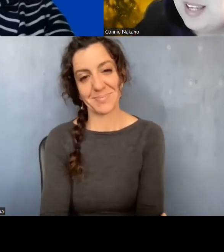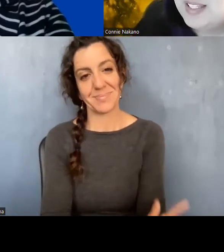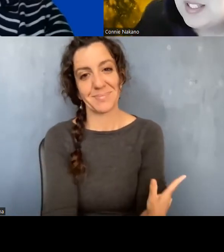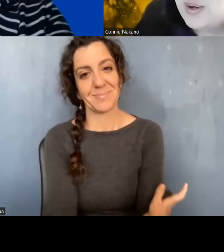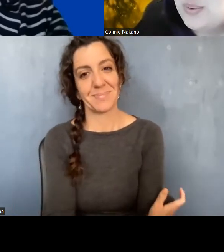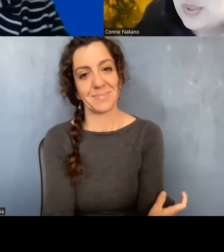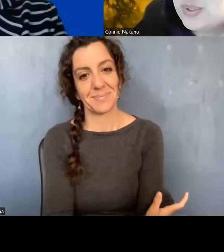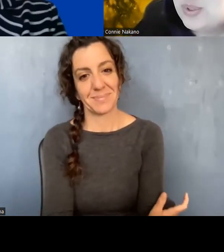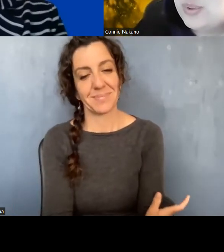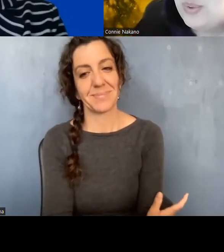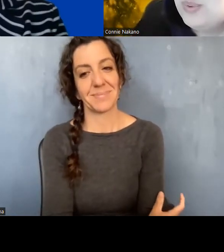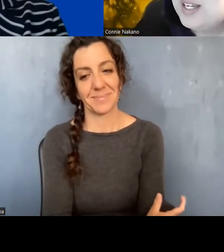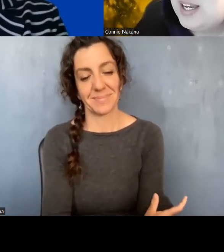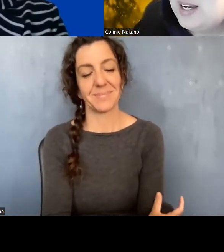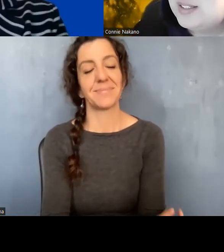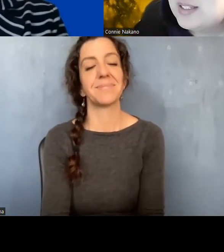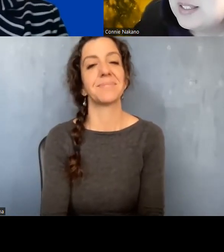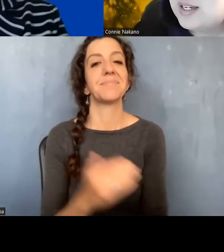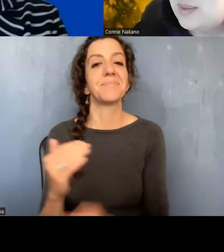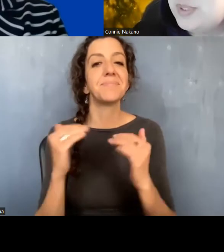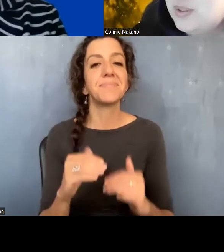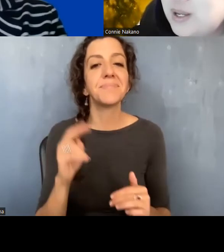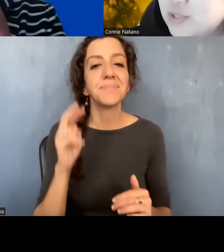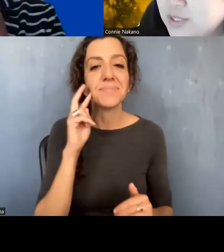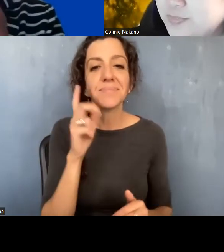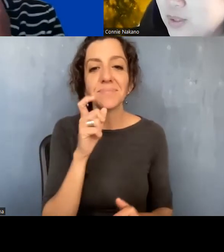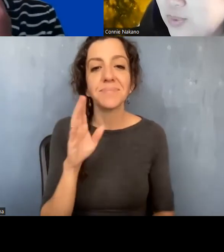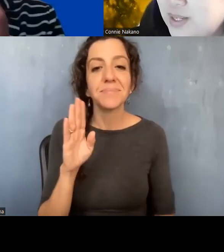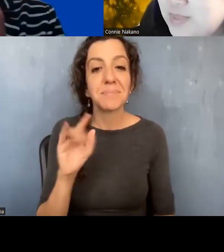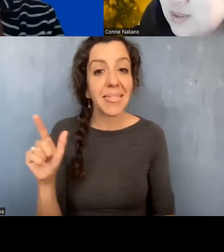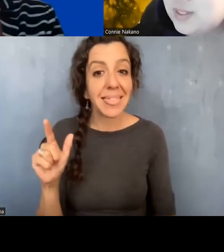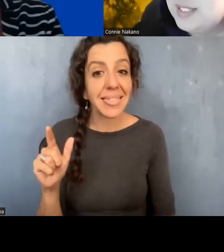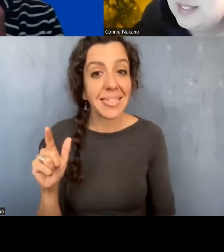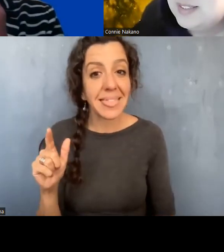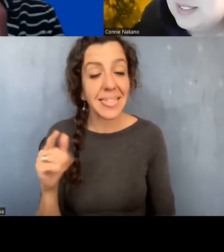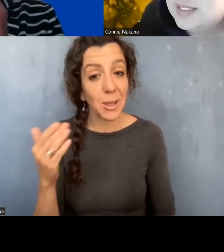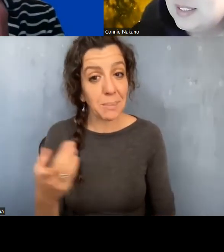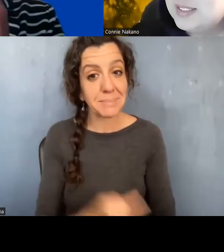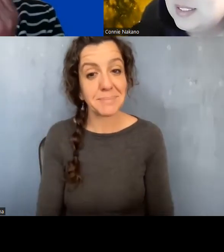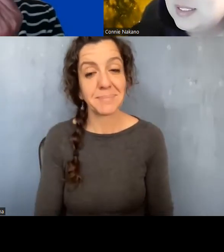All right, let's go to, Bill Pelter. We'll unmute your line.